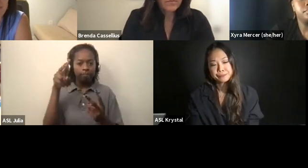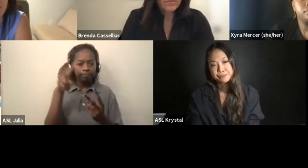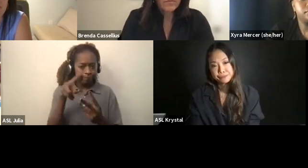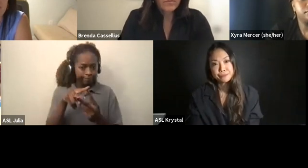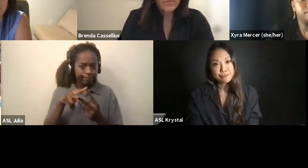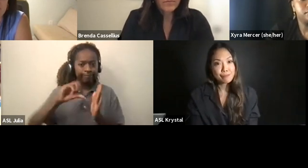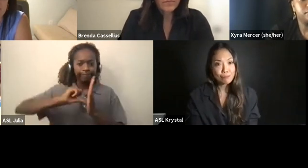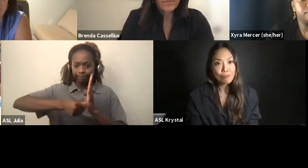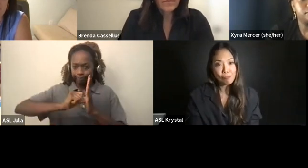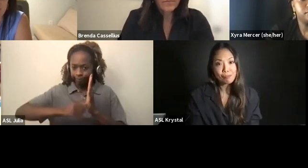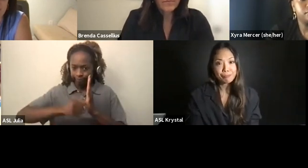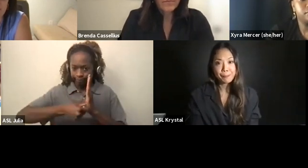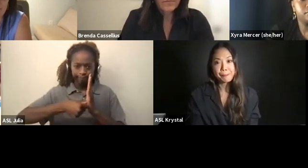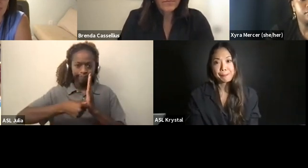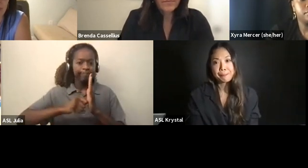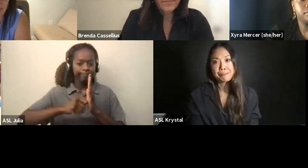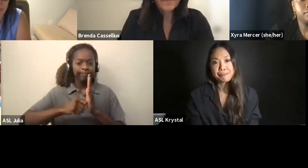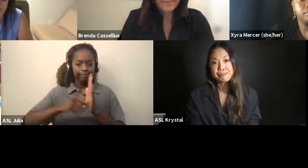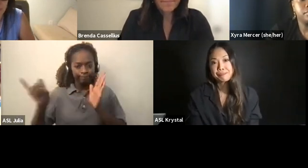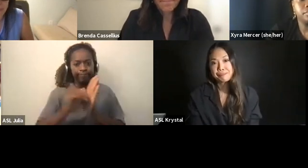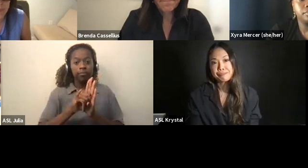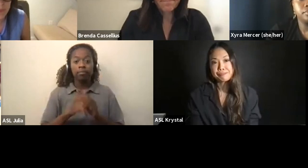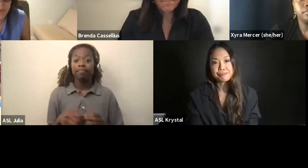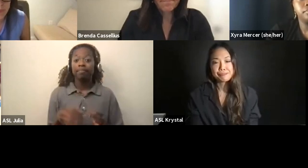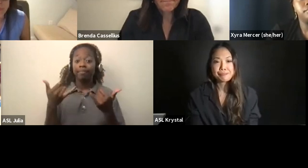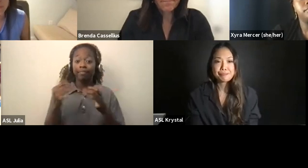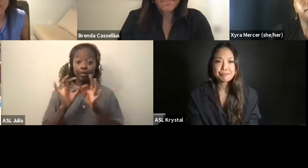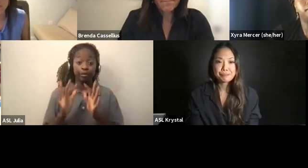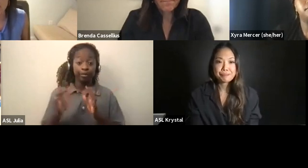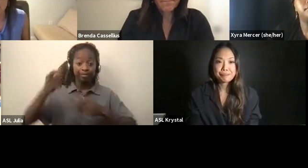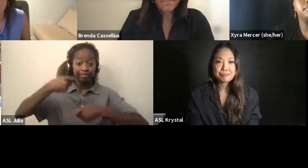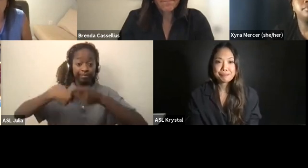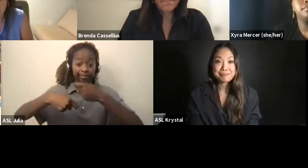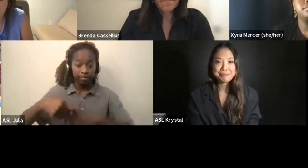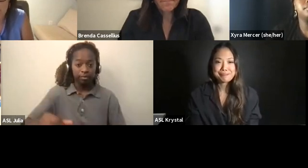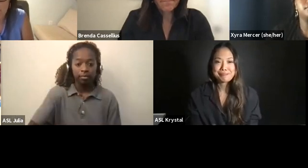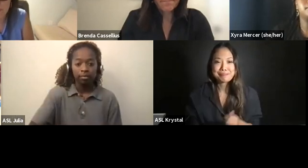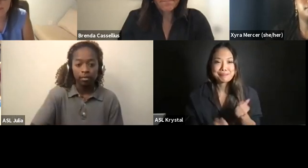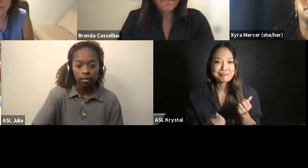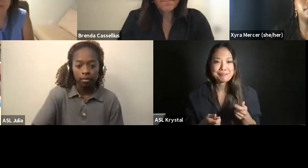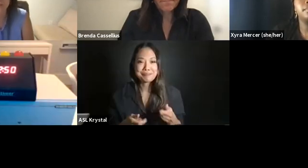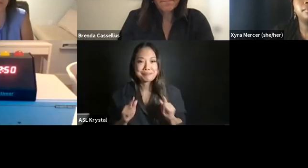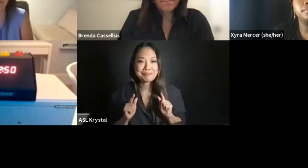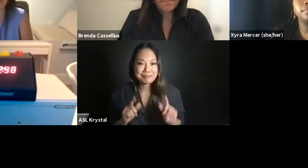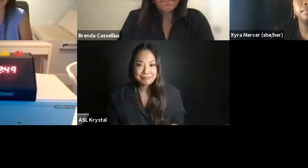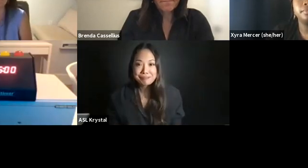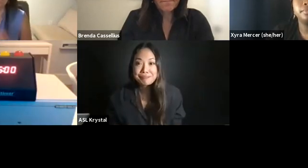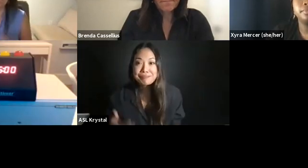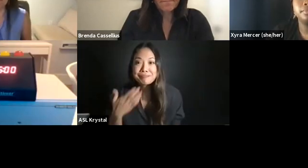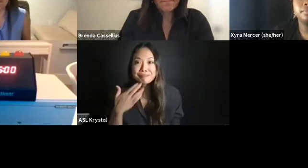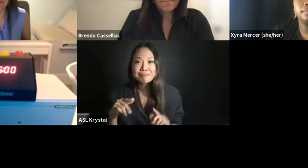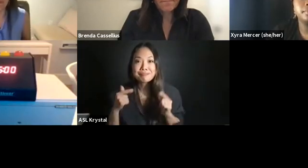emphasized as much as they possibly could be thank you thank you ms palunco garcia